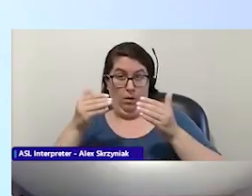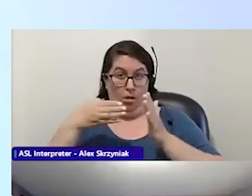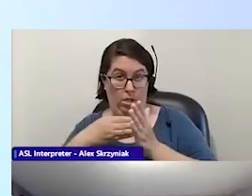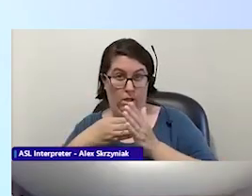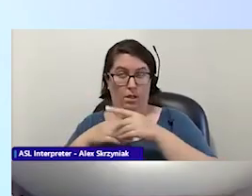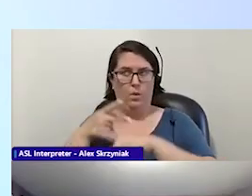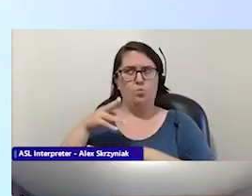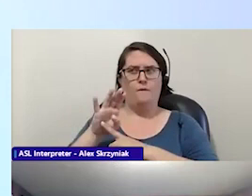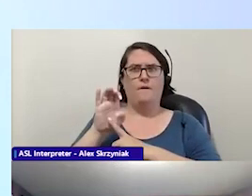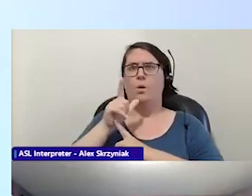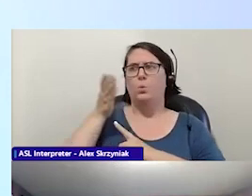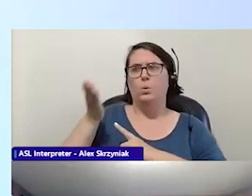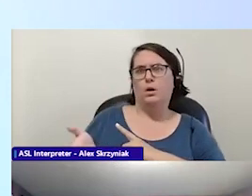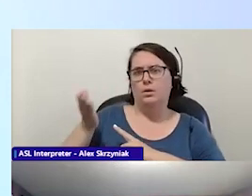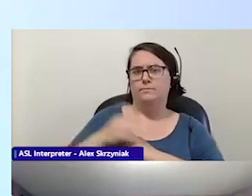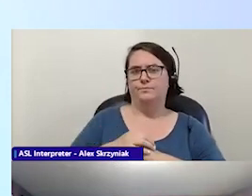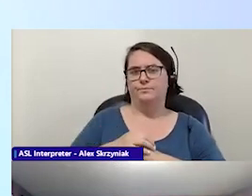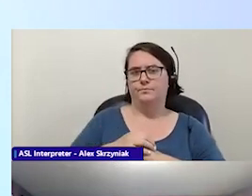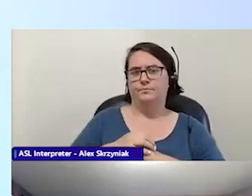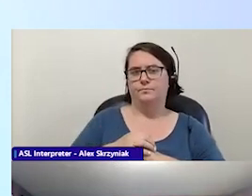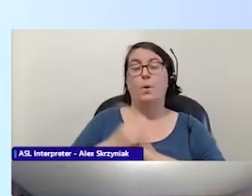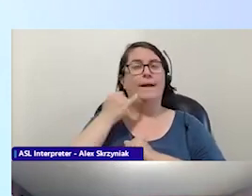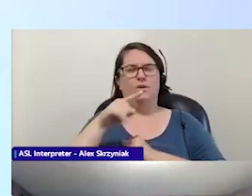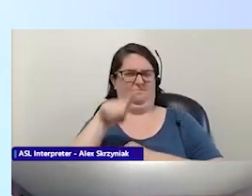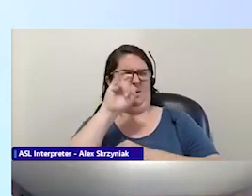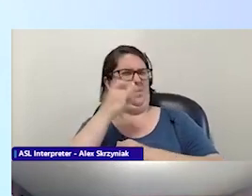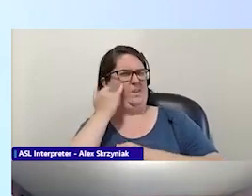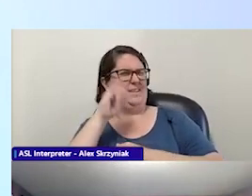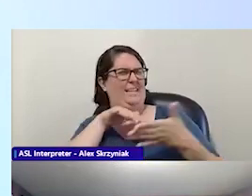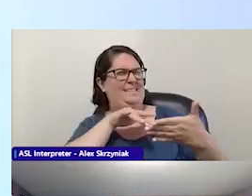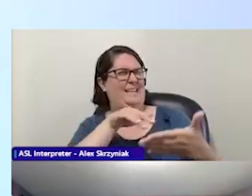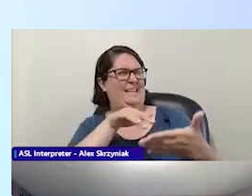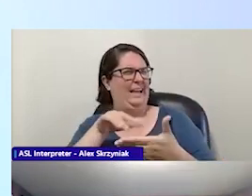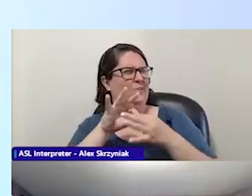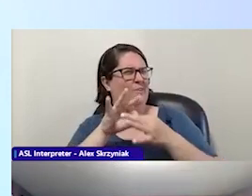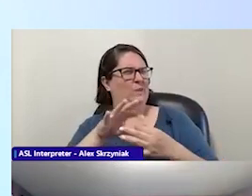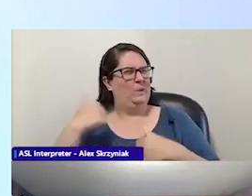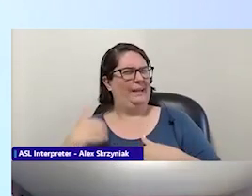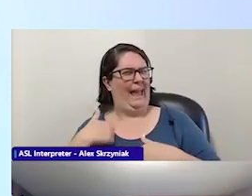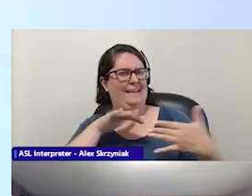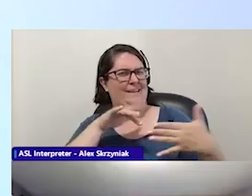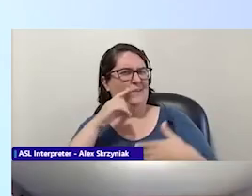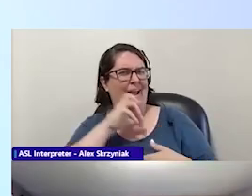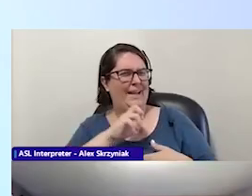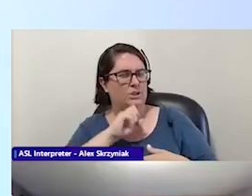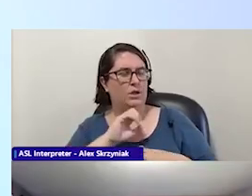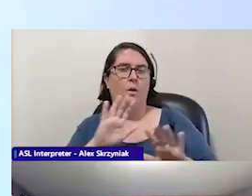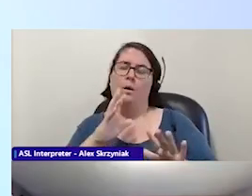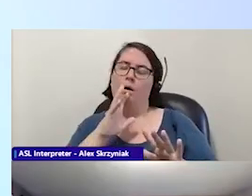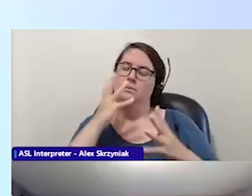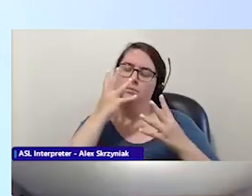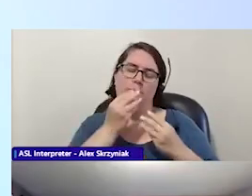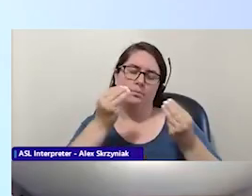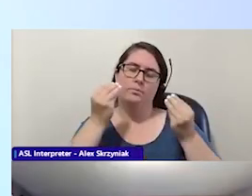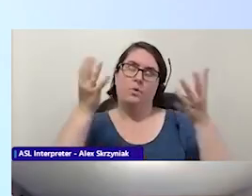For those of you who are not familiar with the Canadian Longitudinal Study on Aging, it's a national treasure.